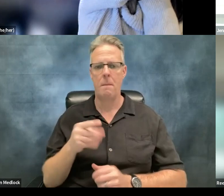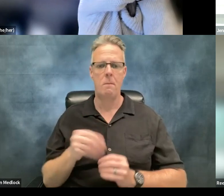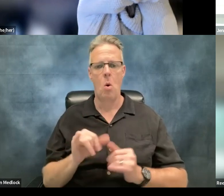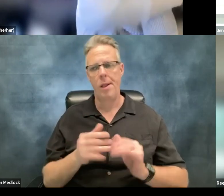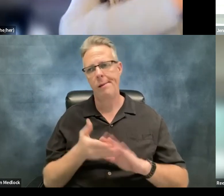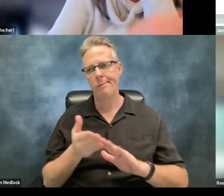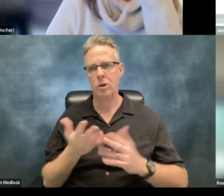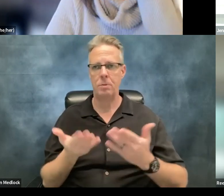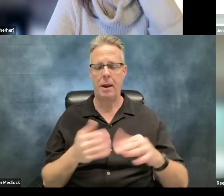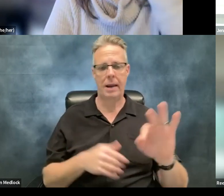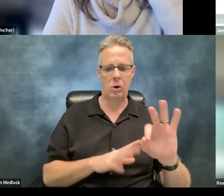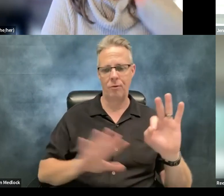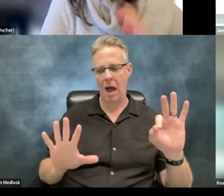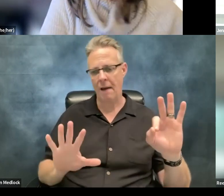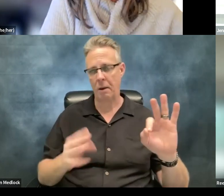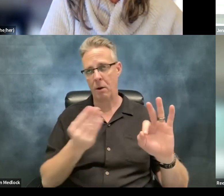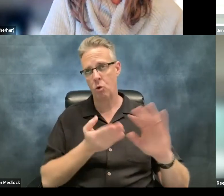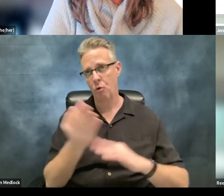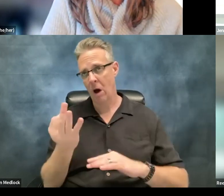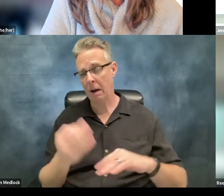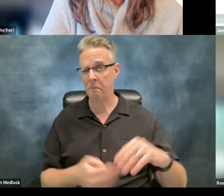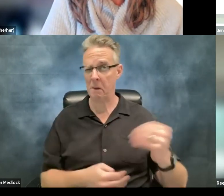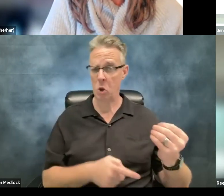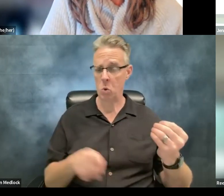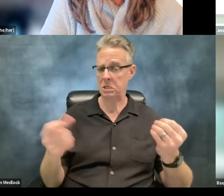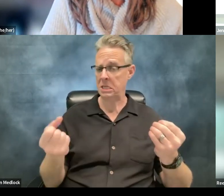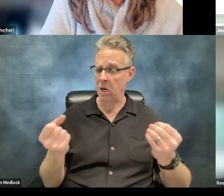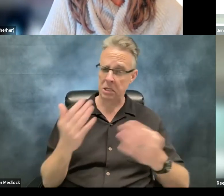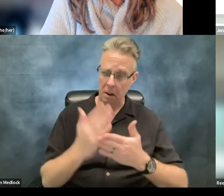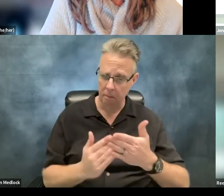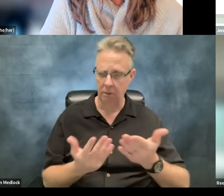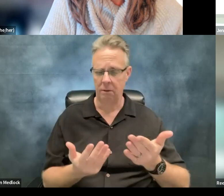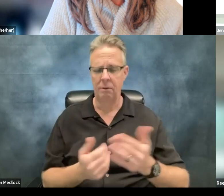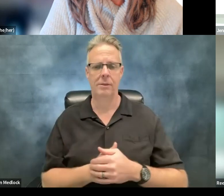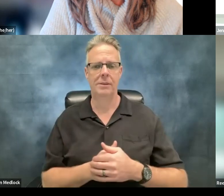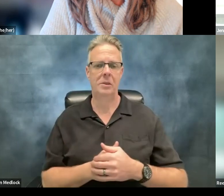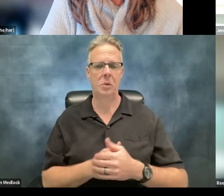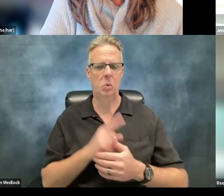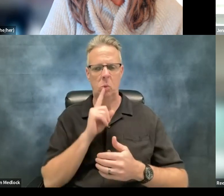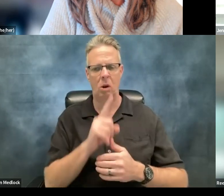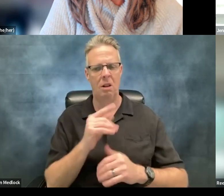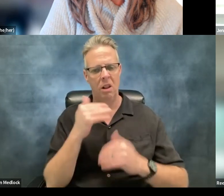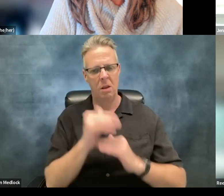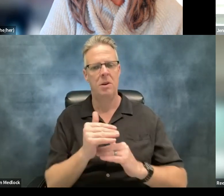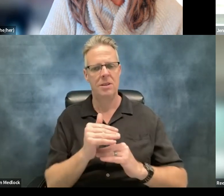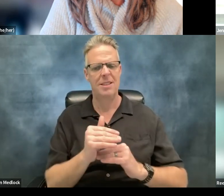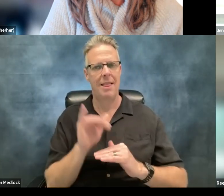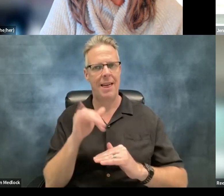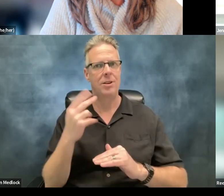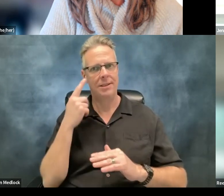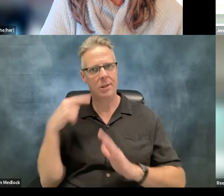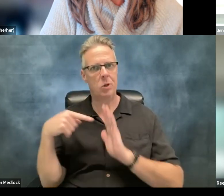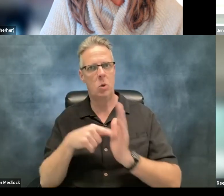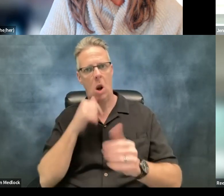9 to 5, maybe Monday through Friday, Monday through Saturday. And I think that's really a limitation of the funding that's out